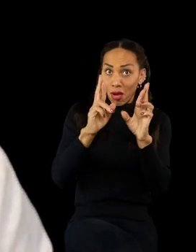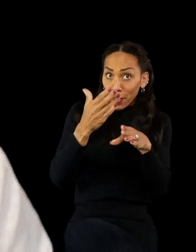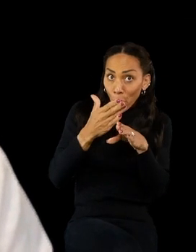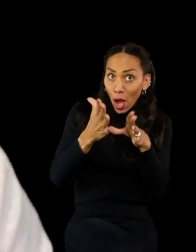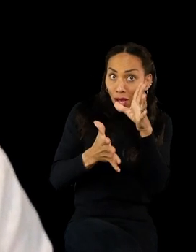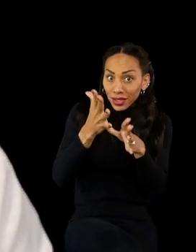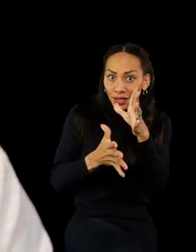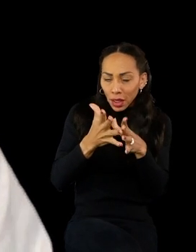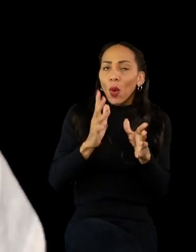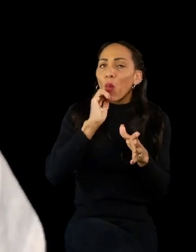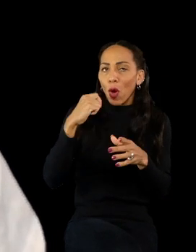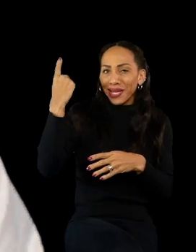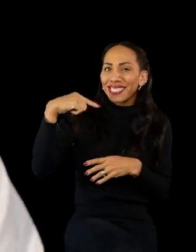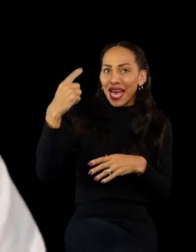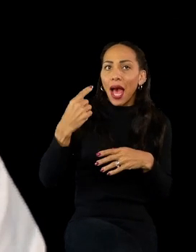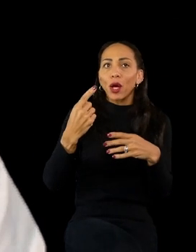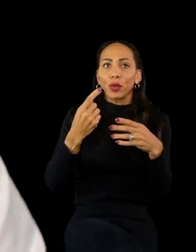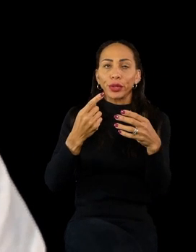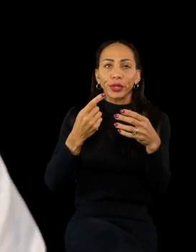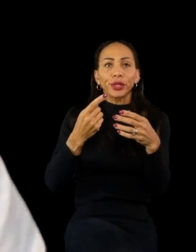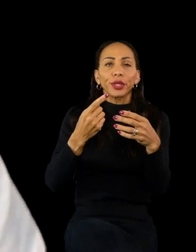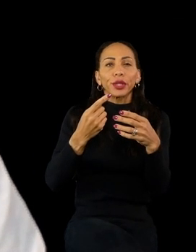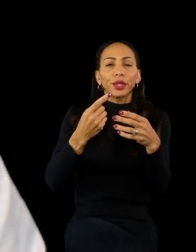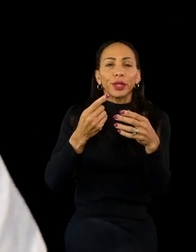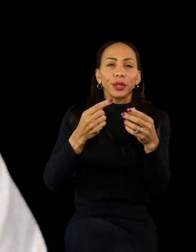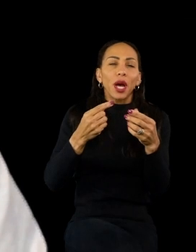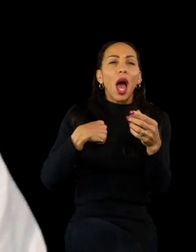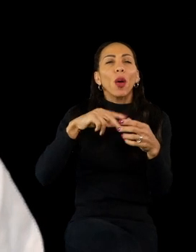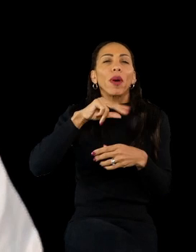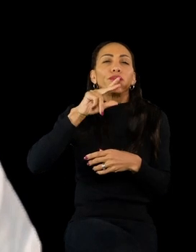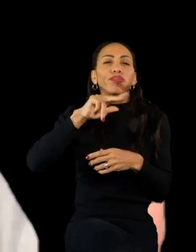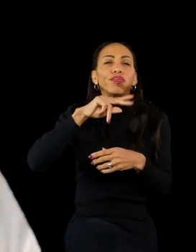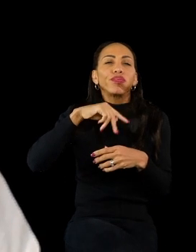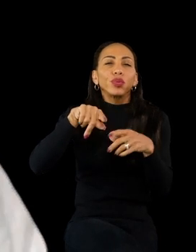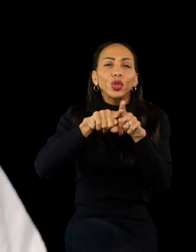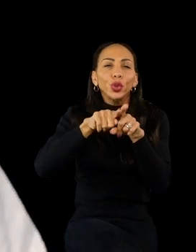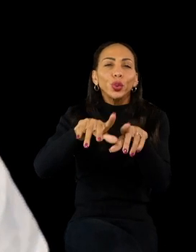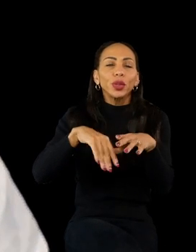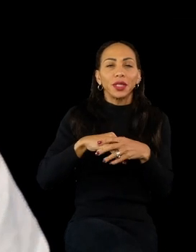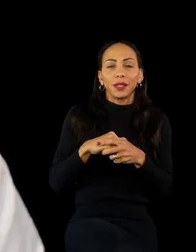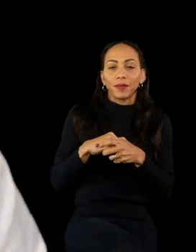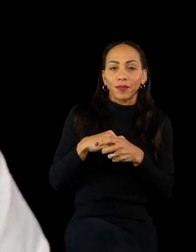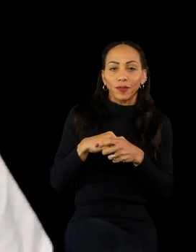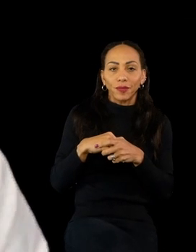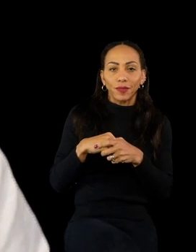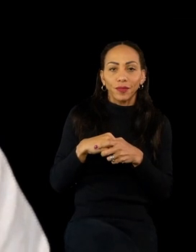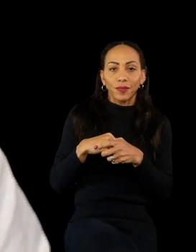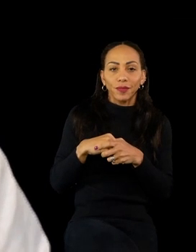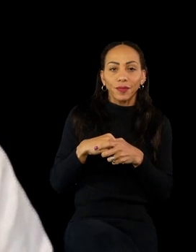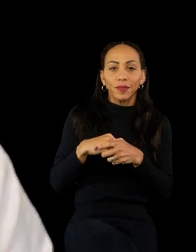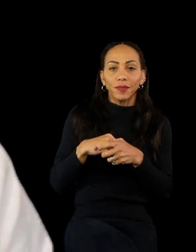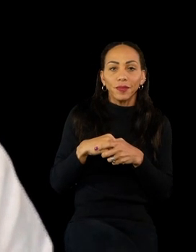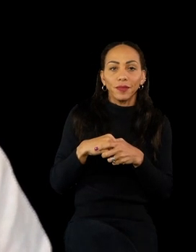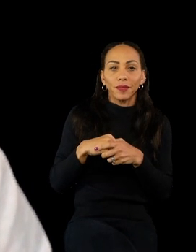screen. Okay, I hope it all works. There will be sound coming in and out of the clips, and I'll